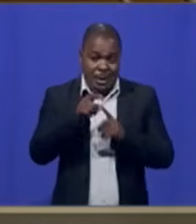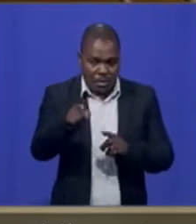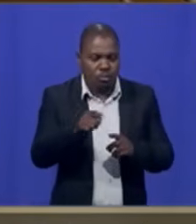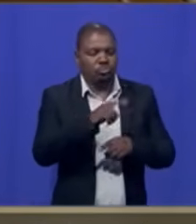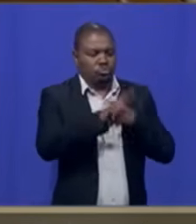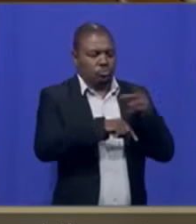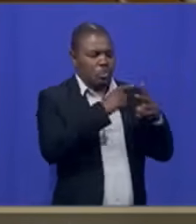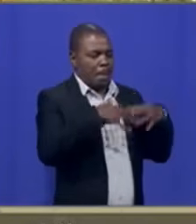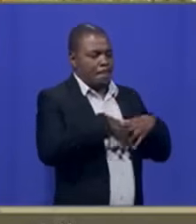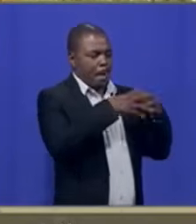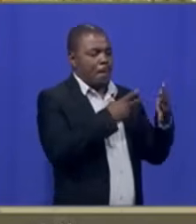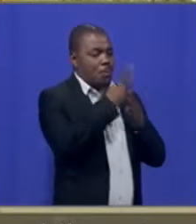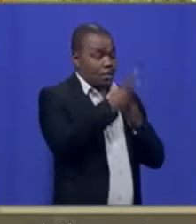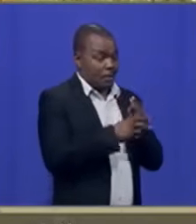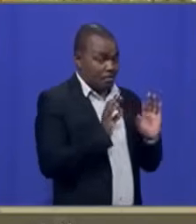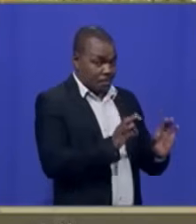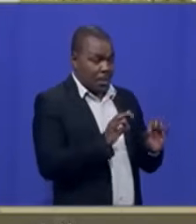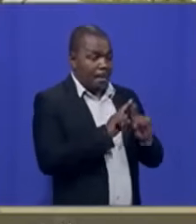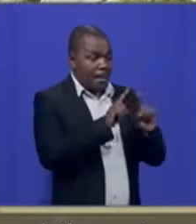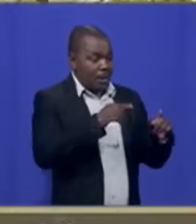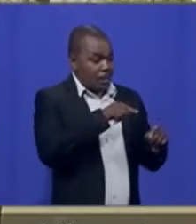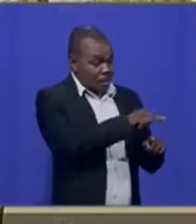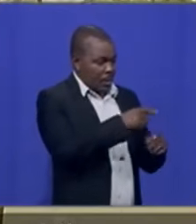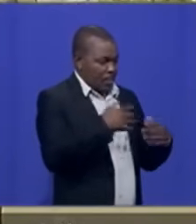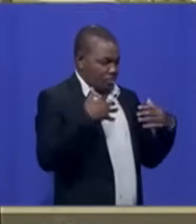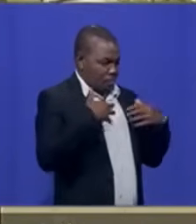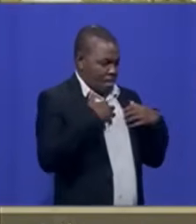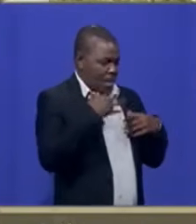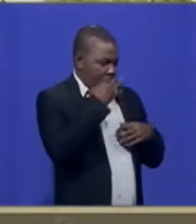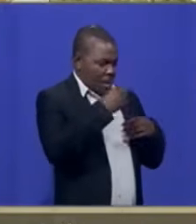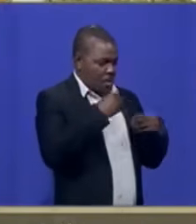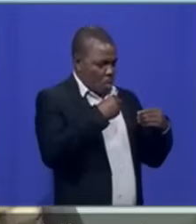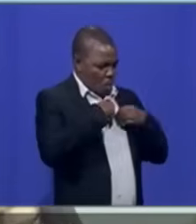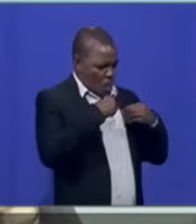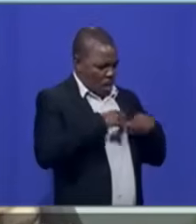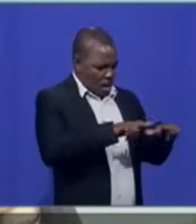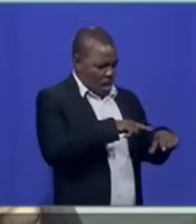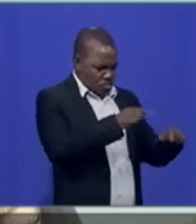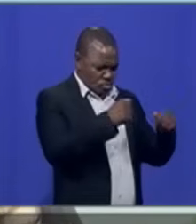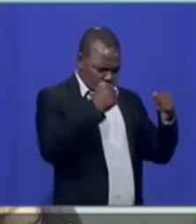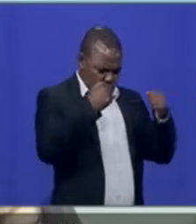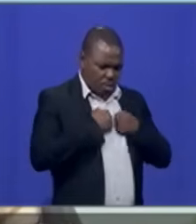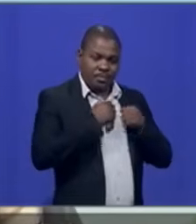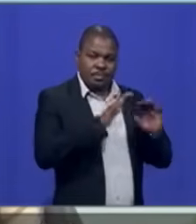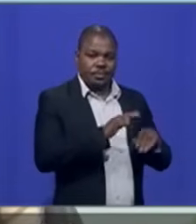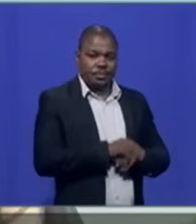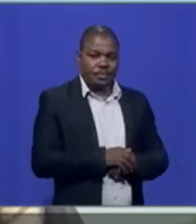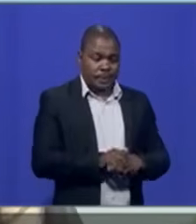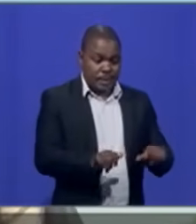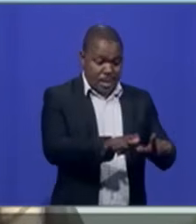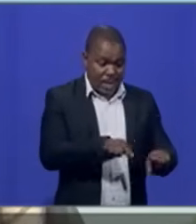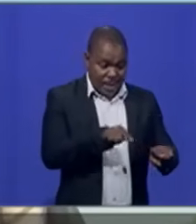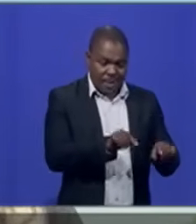dira projeke eno, bao ba reng ke beng ba lefatshe ba gatelela gore ke la bona. This land belongs